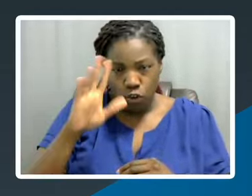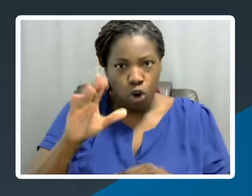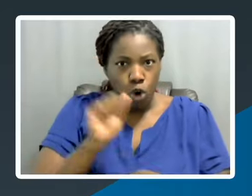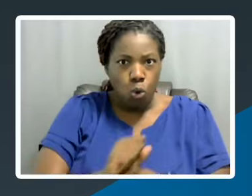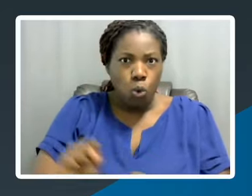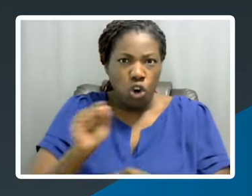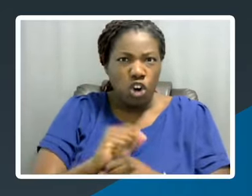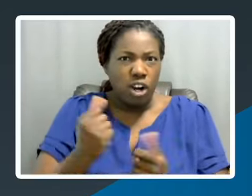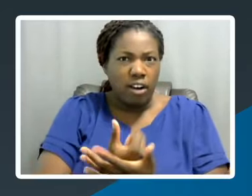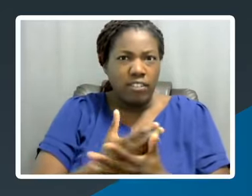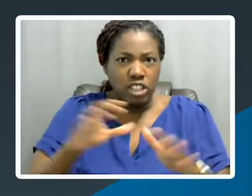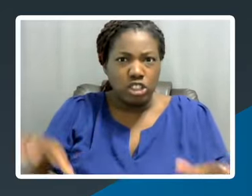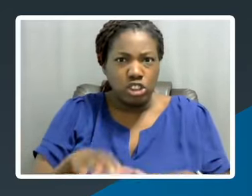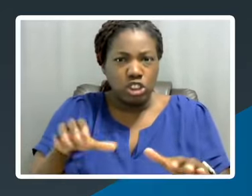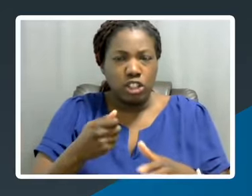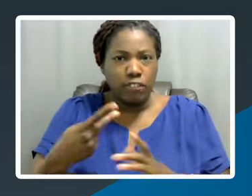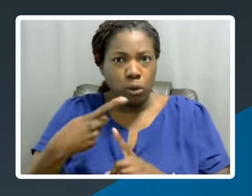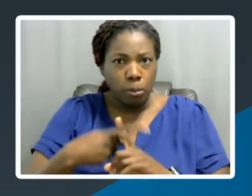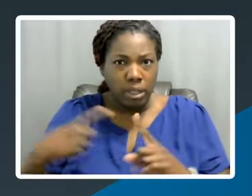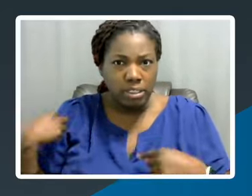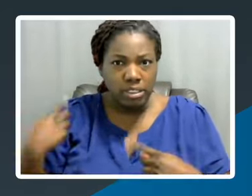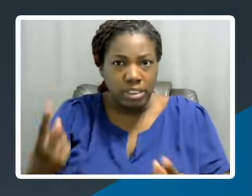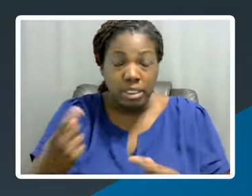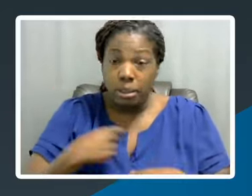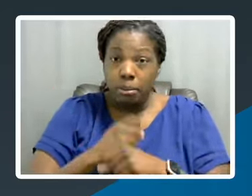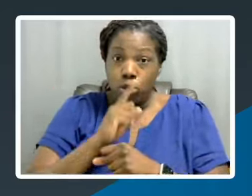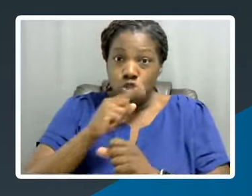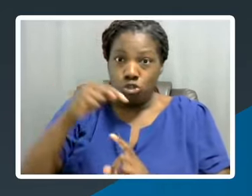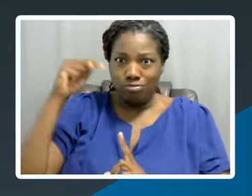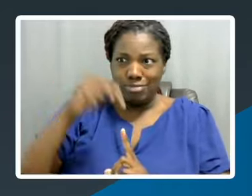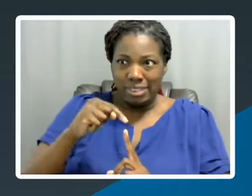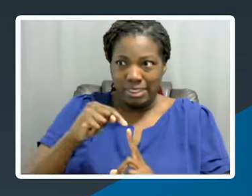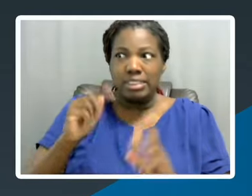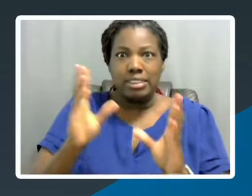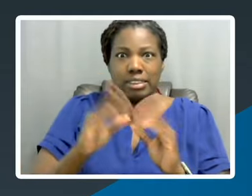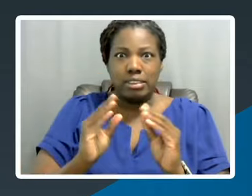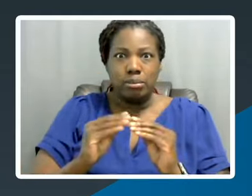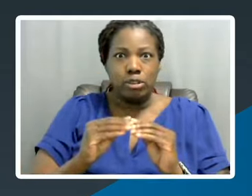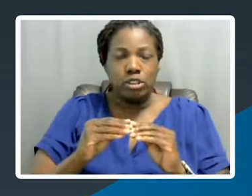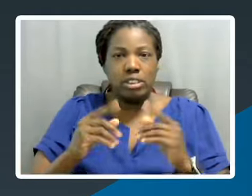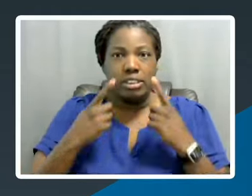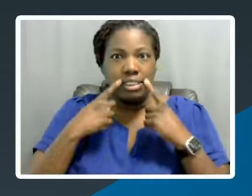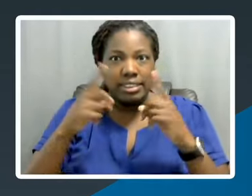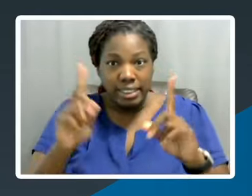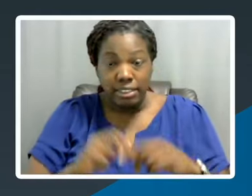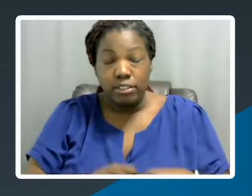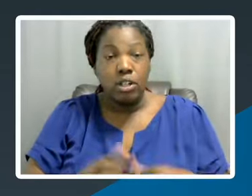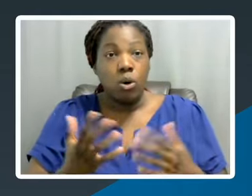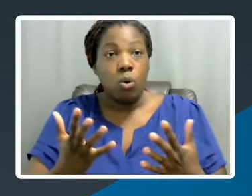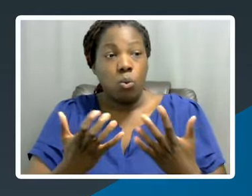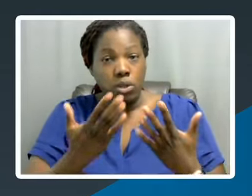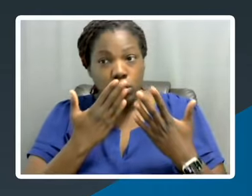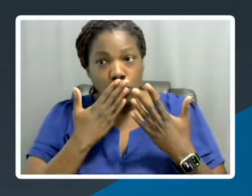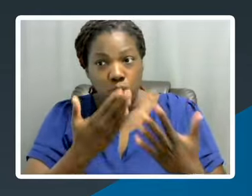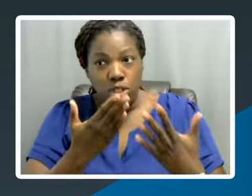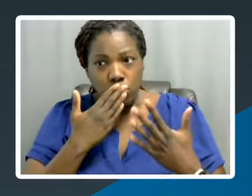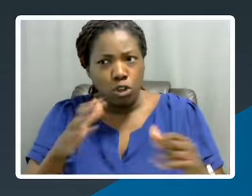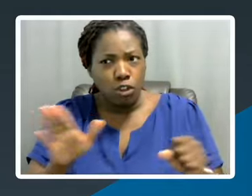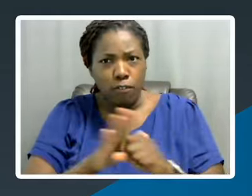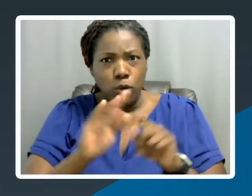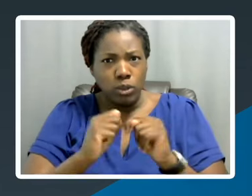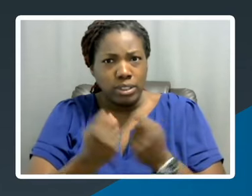done over the last several months to make sure that we have a successful summit. I also want to thank our entire team here in the